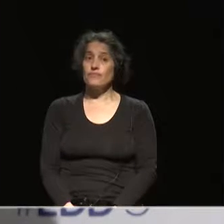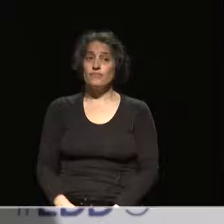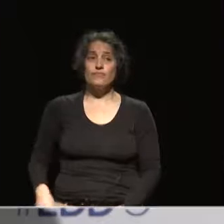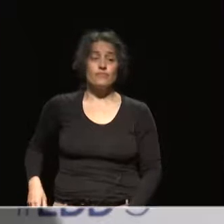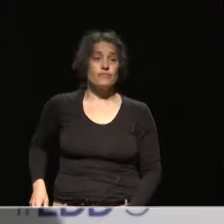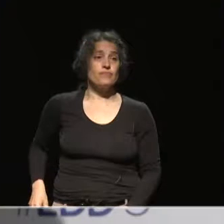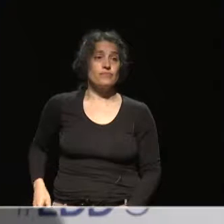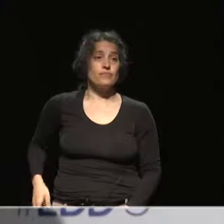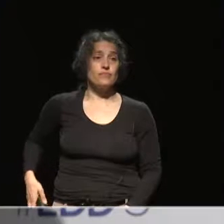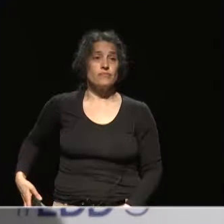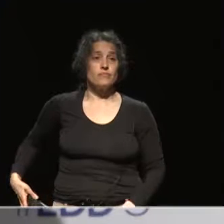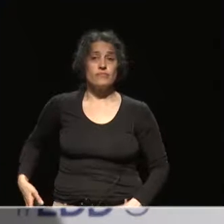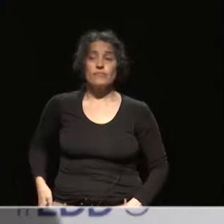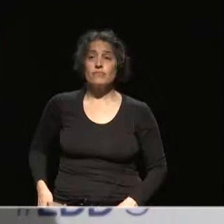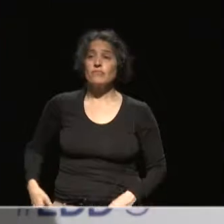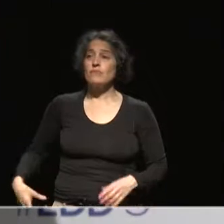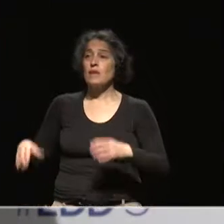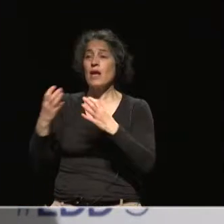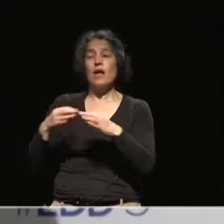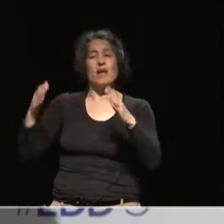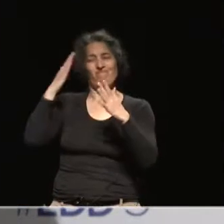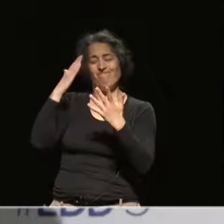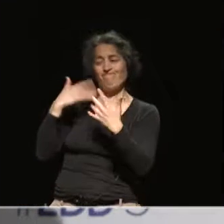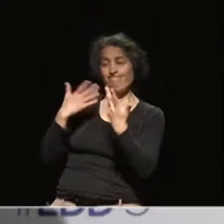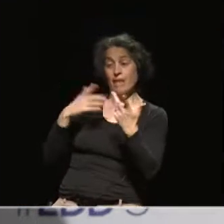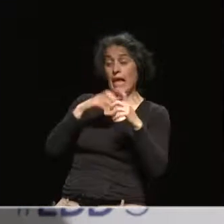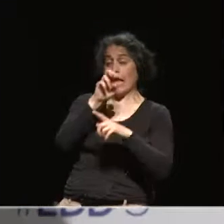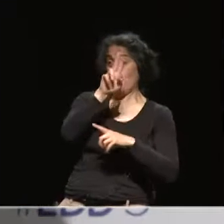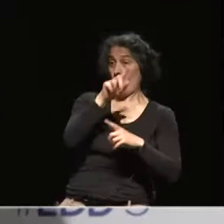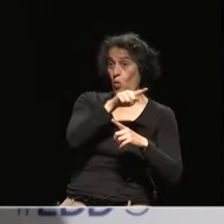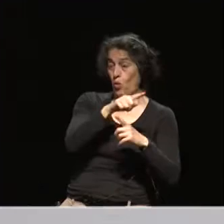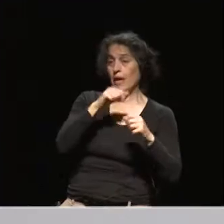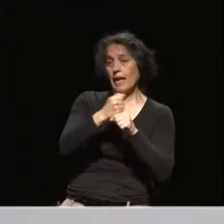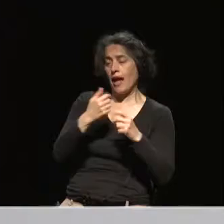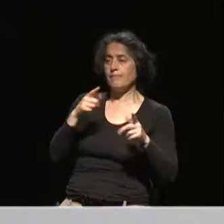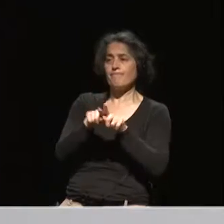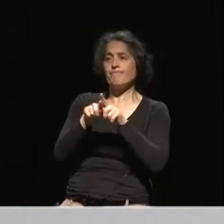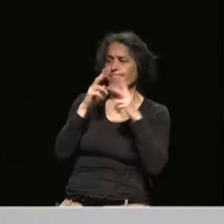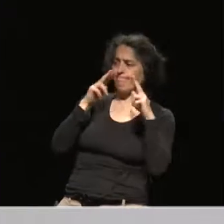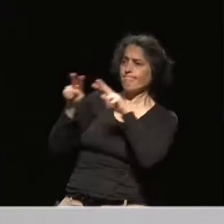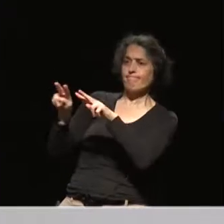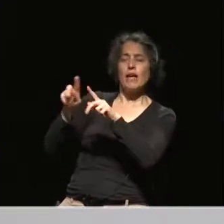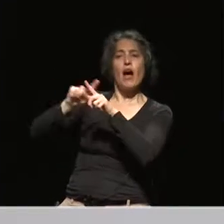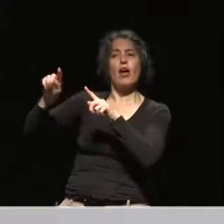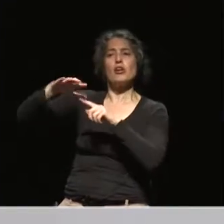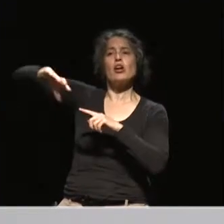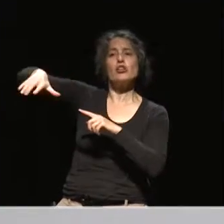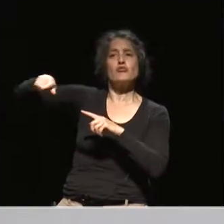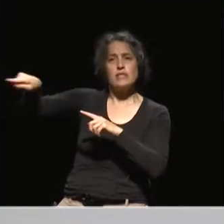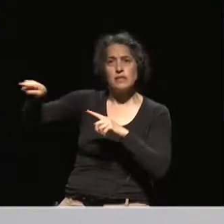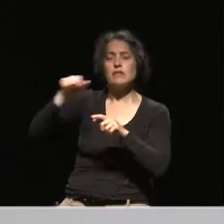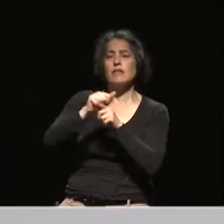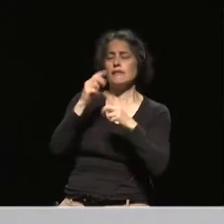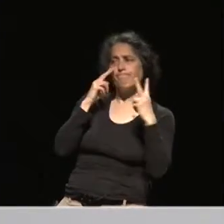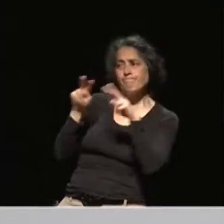also influences the microclimate in these countries. So we have to shoulder our responsibility as well. I